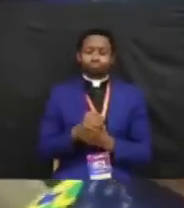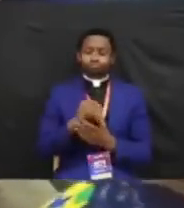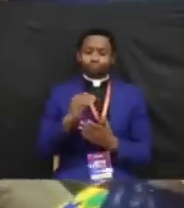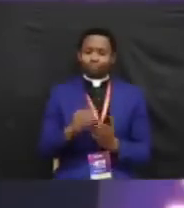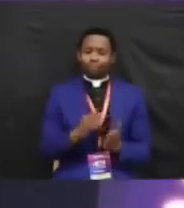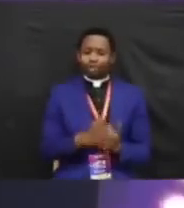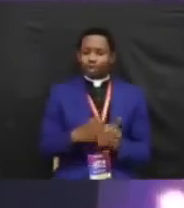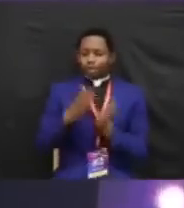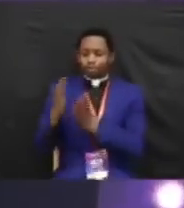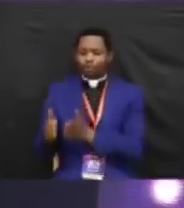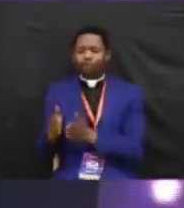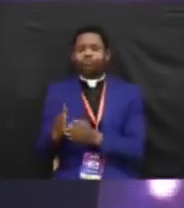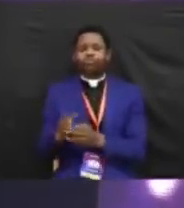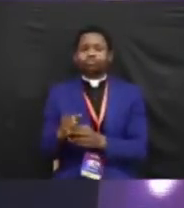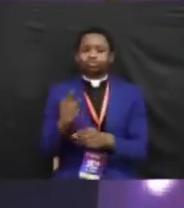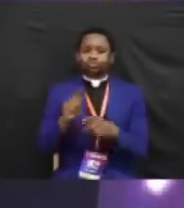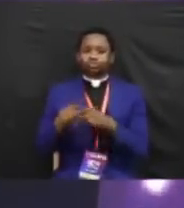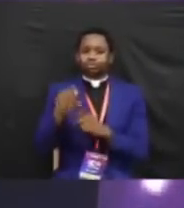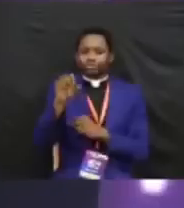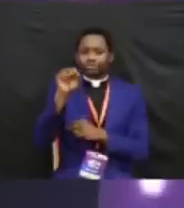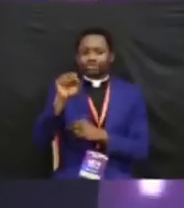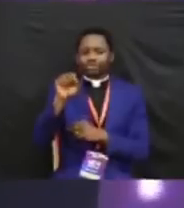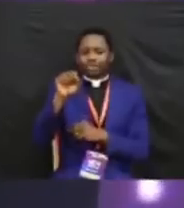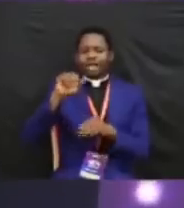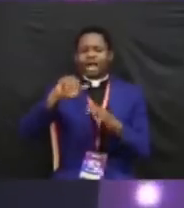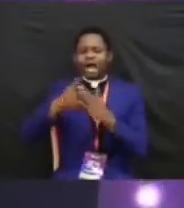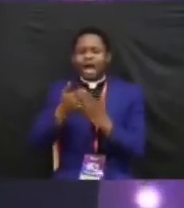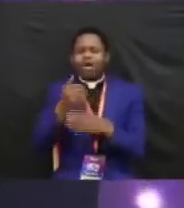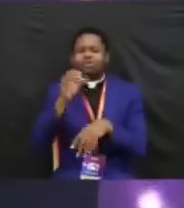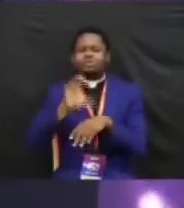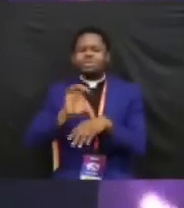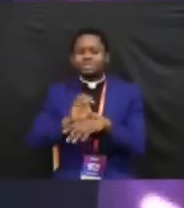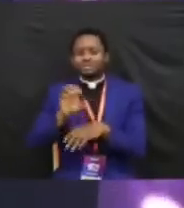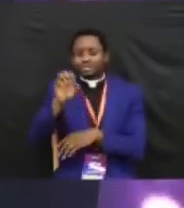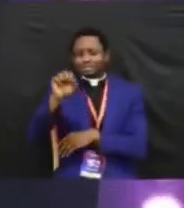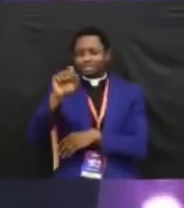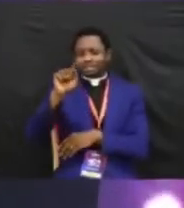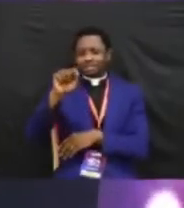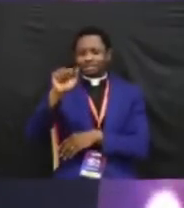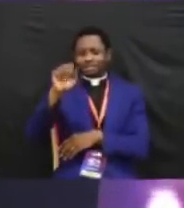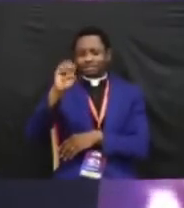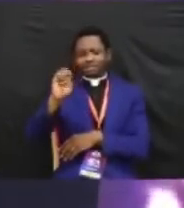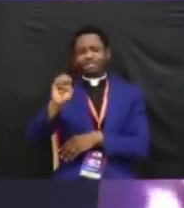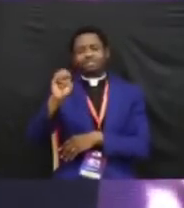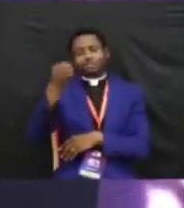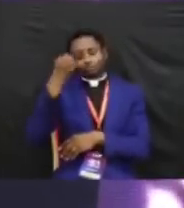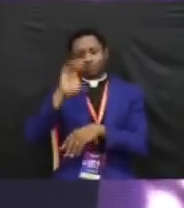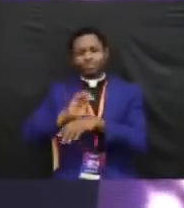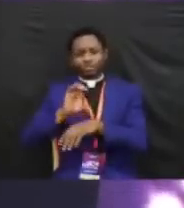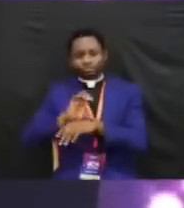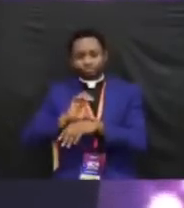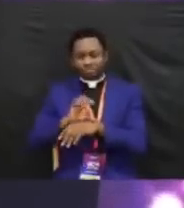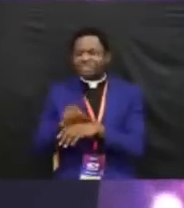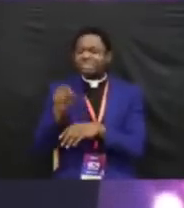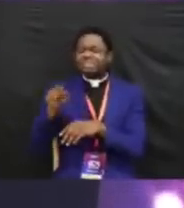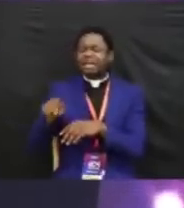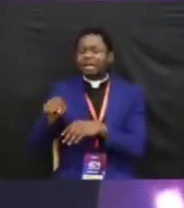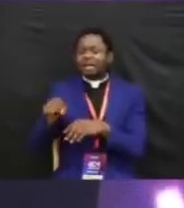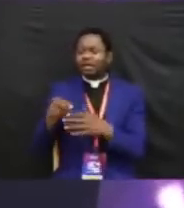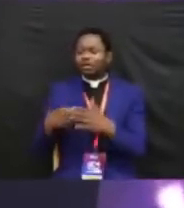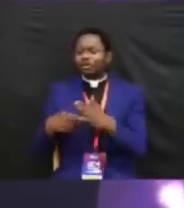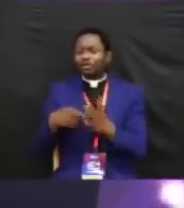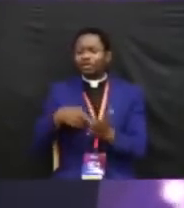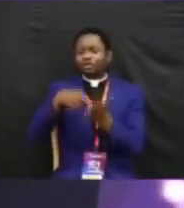proper. The state of the church address represents a report on our stewardship for the year